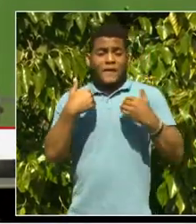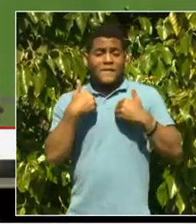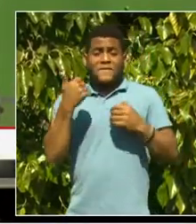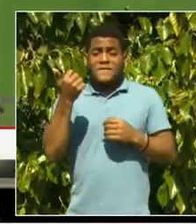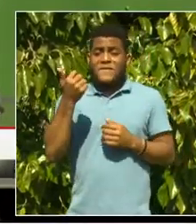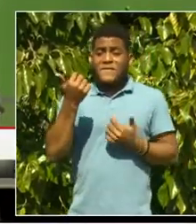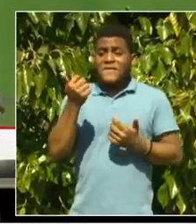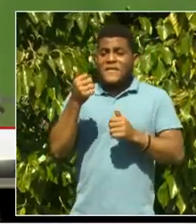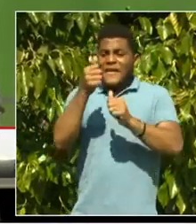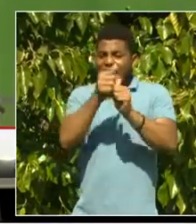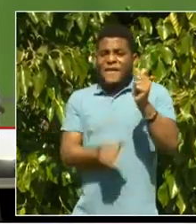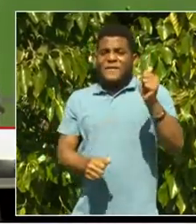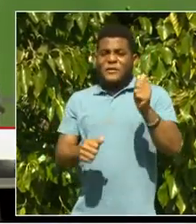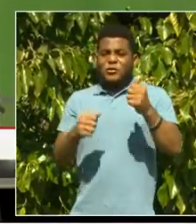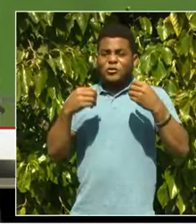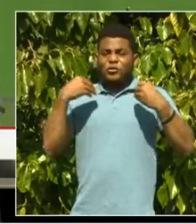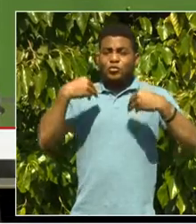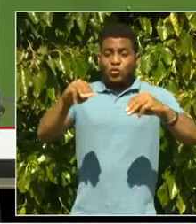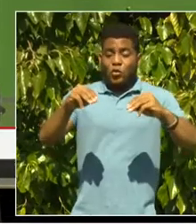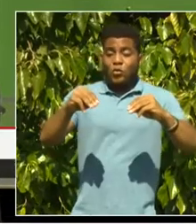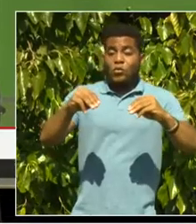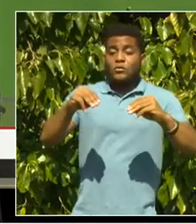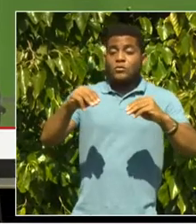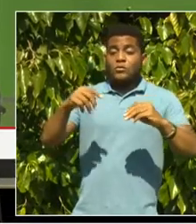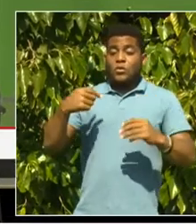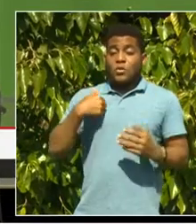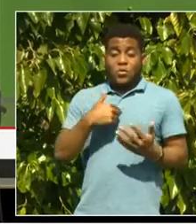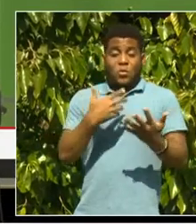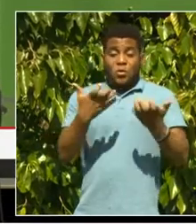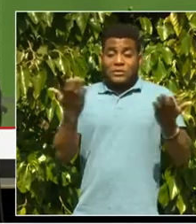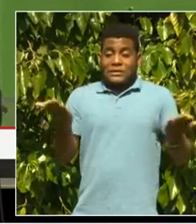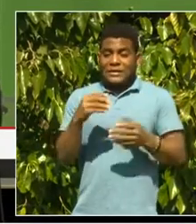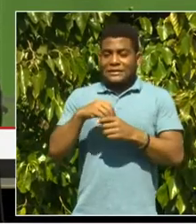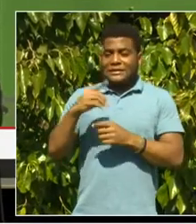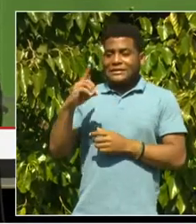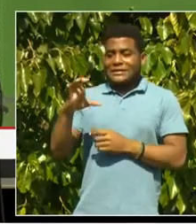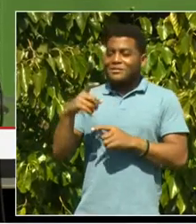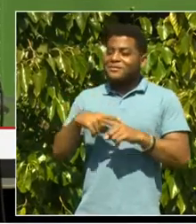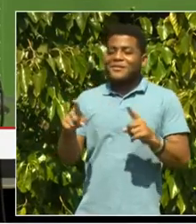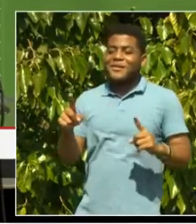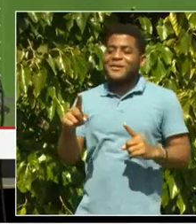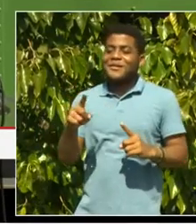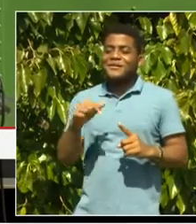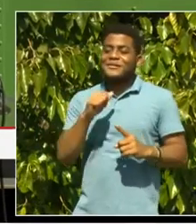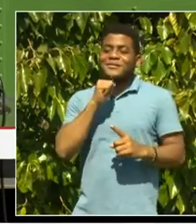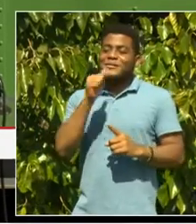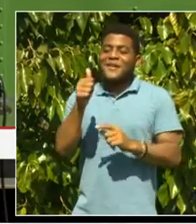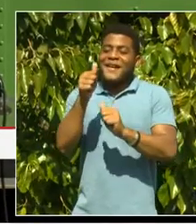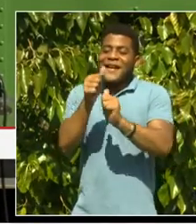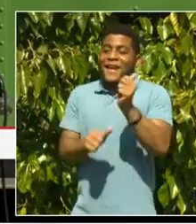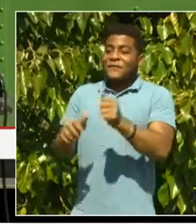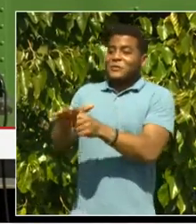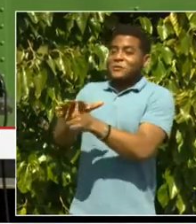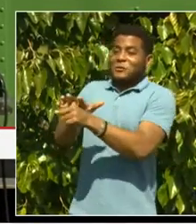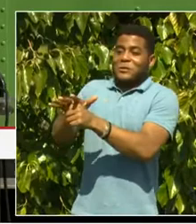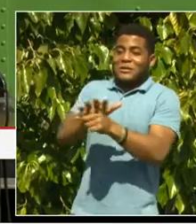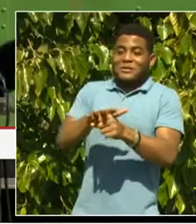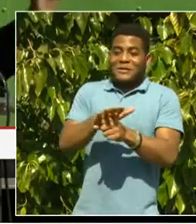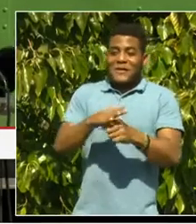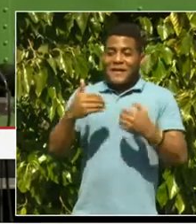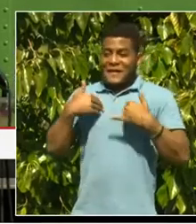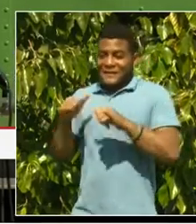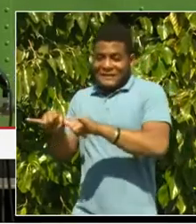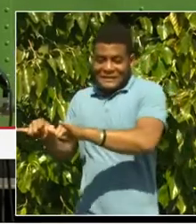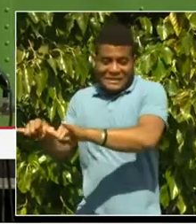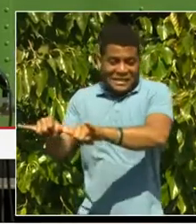them everywhere we want them. And we have a strategy that we